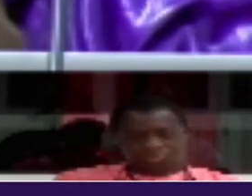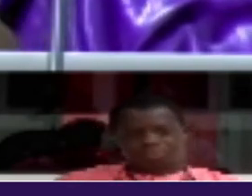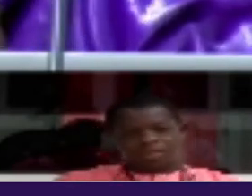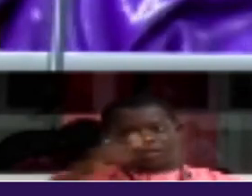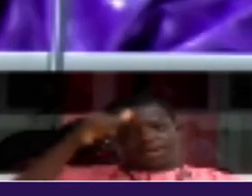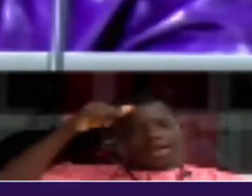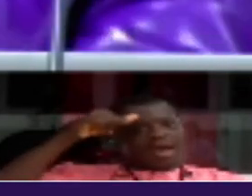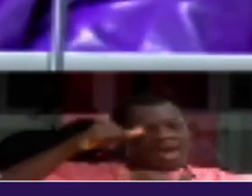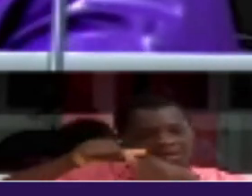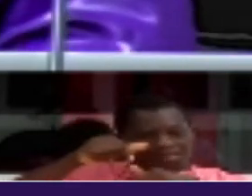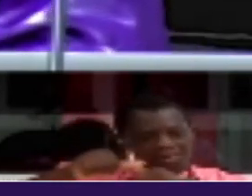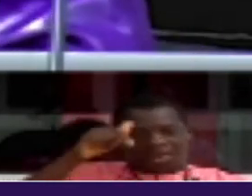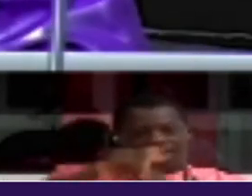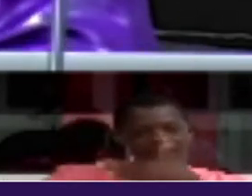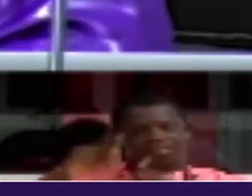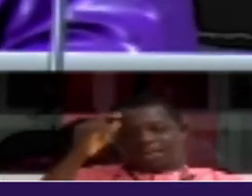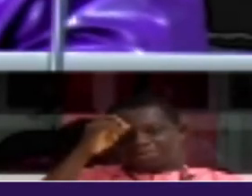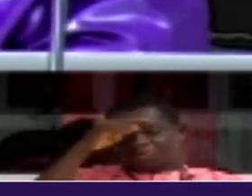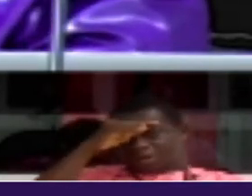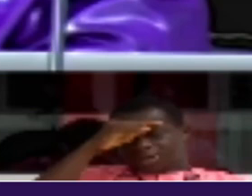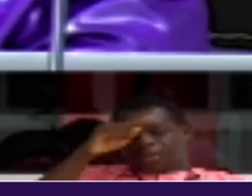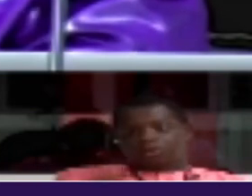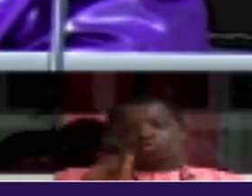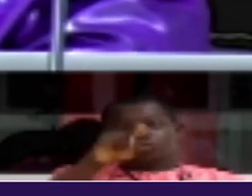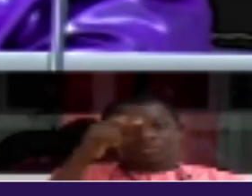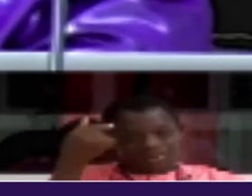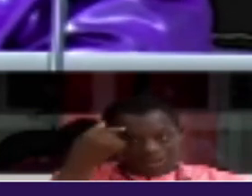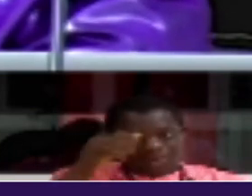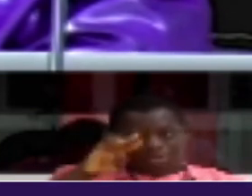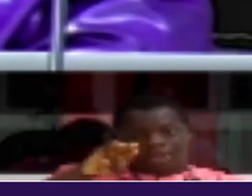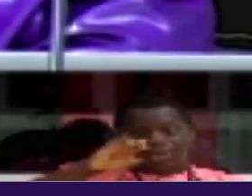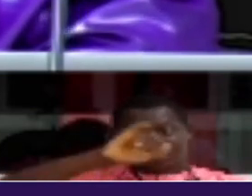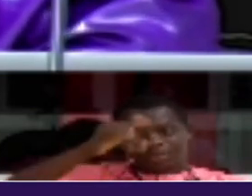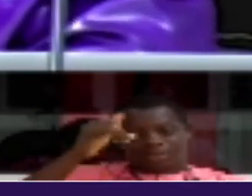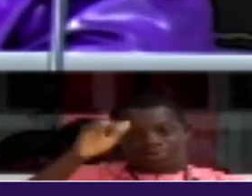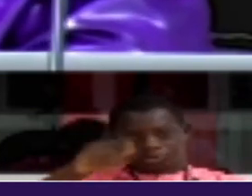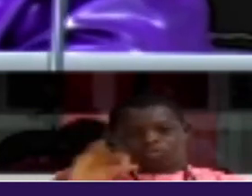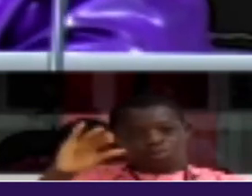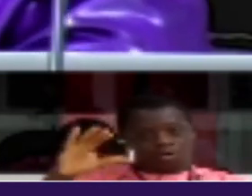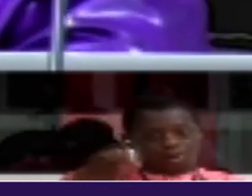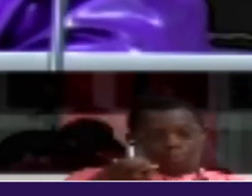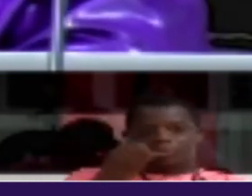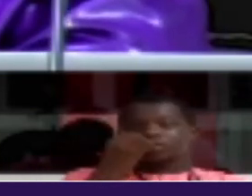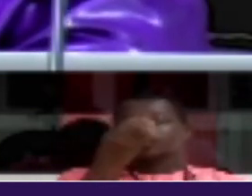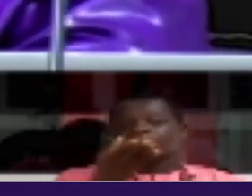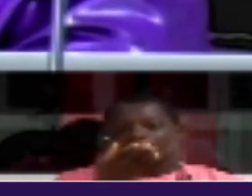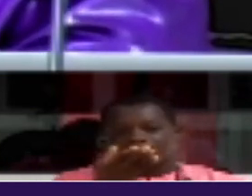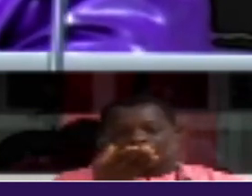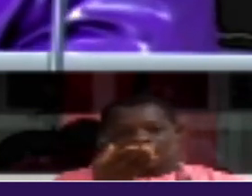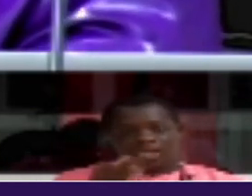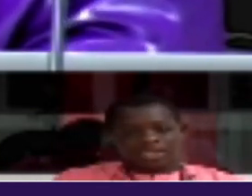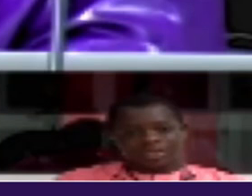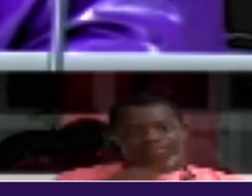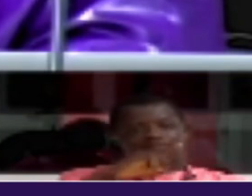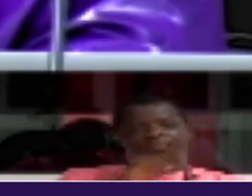that. And do you think Malik Jatta would come to say that the victim died out of